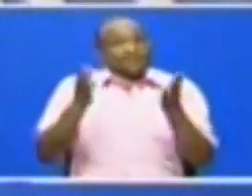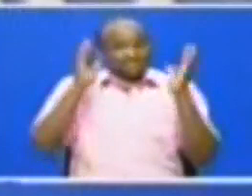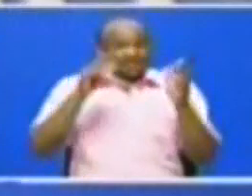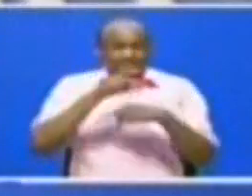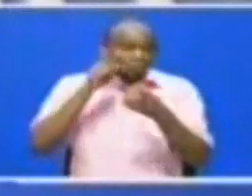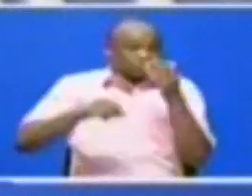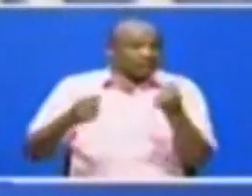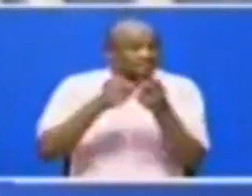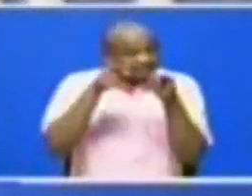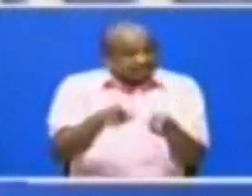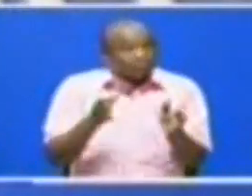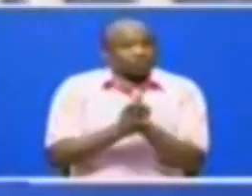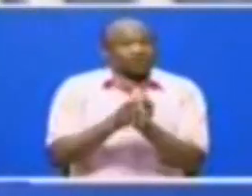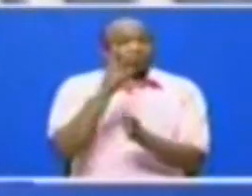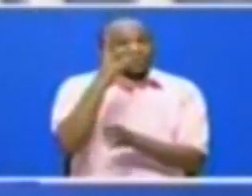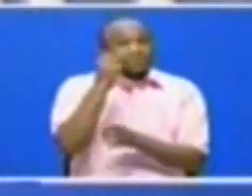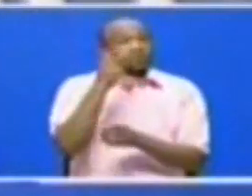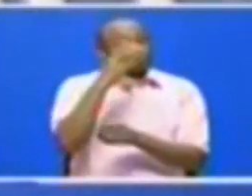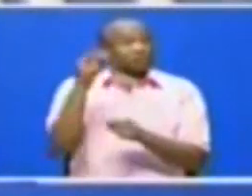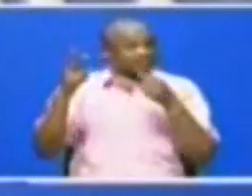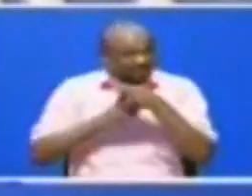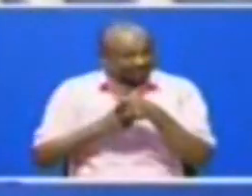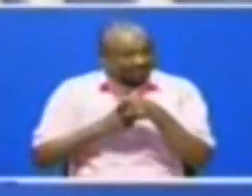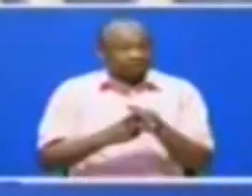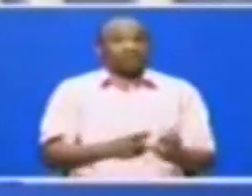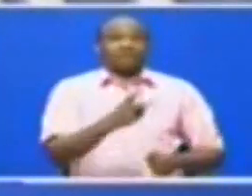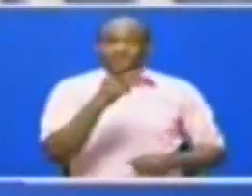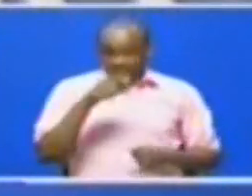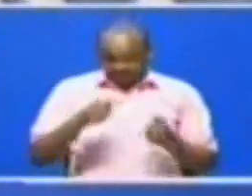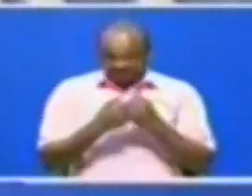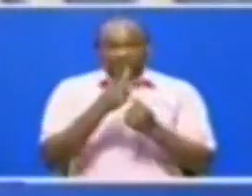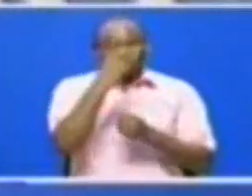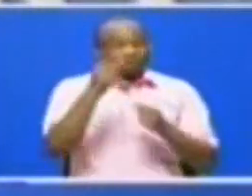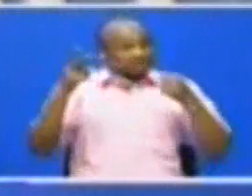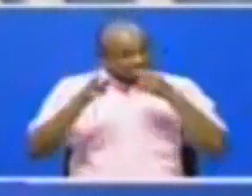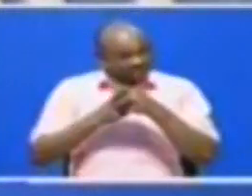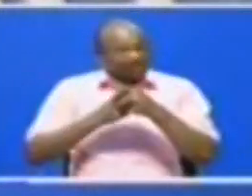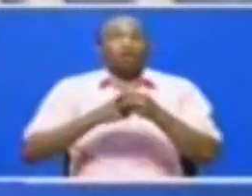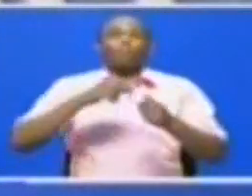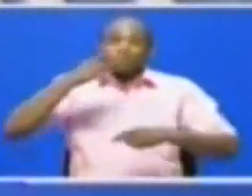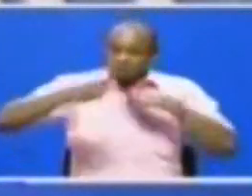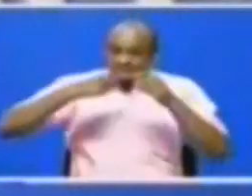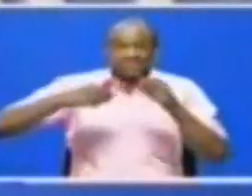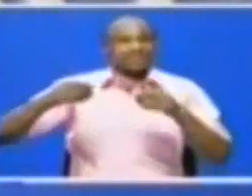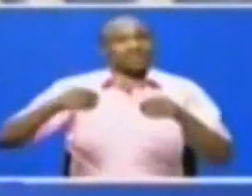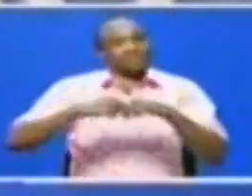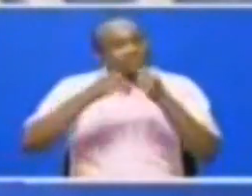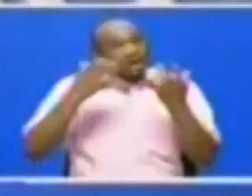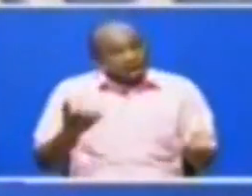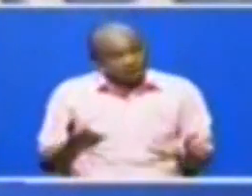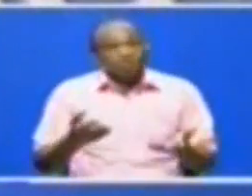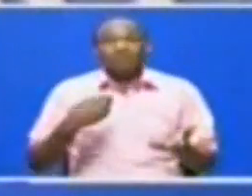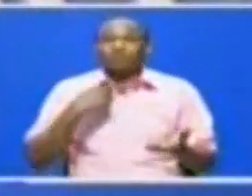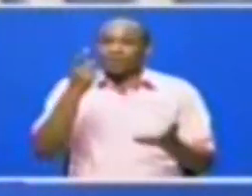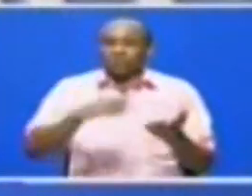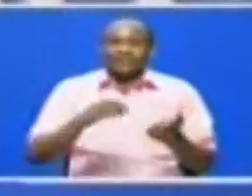happened now and what happened in 2007. 2007, the entire process was interfered with to create the impression that